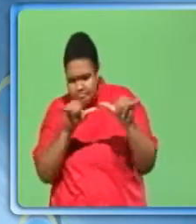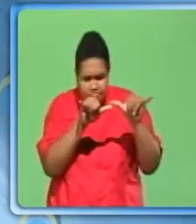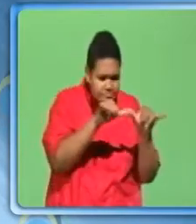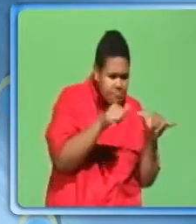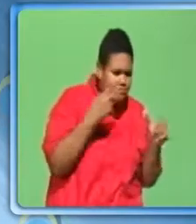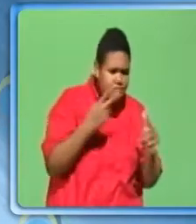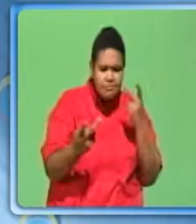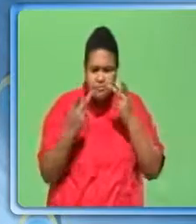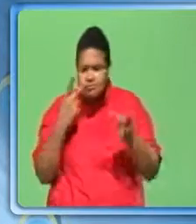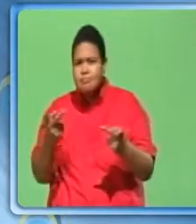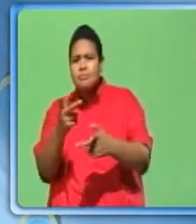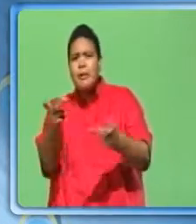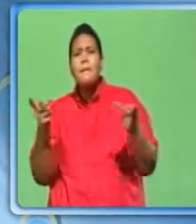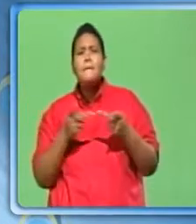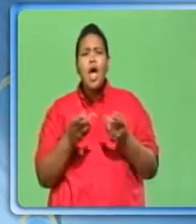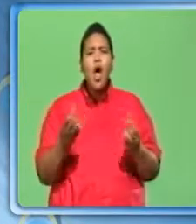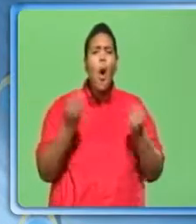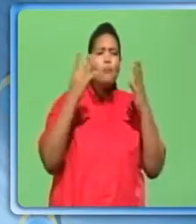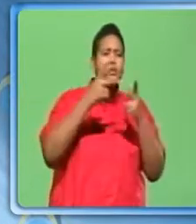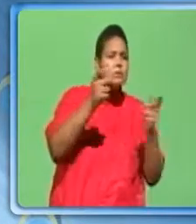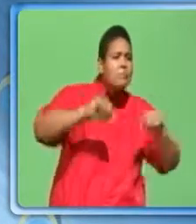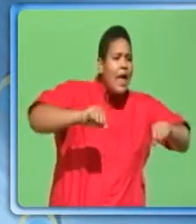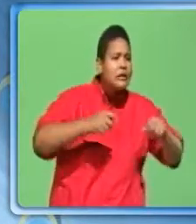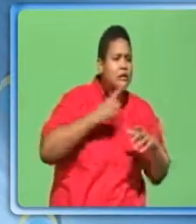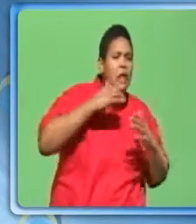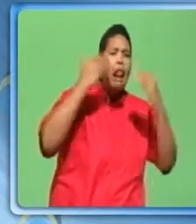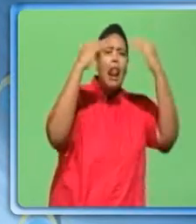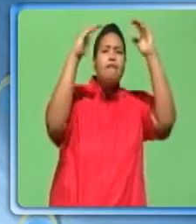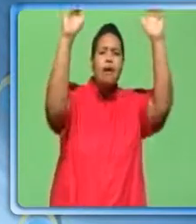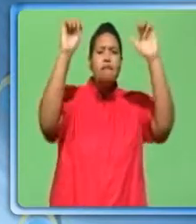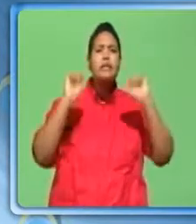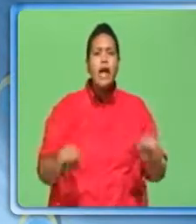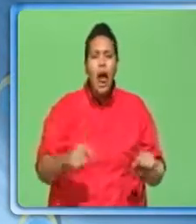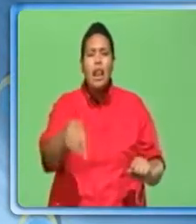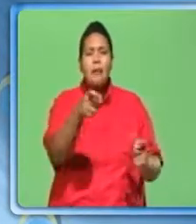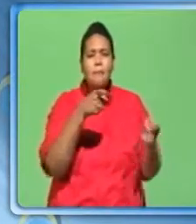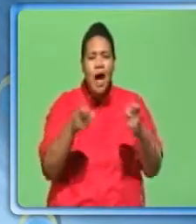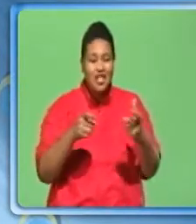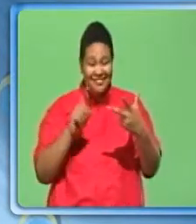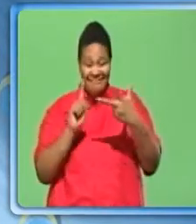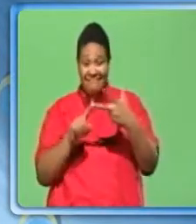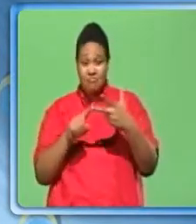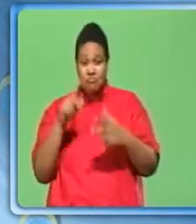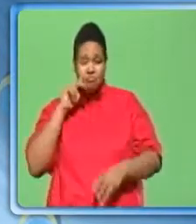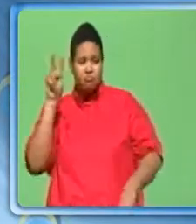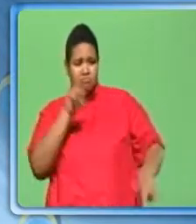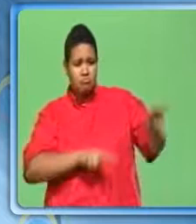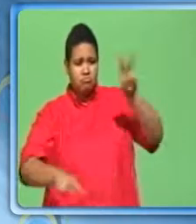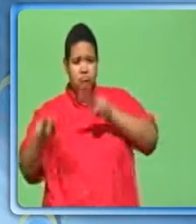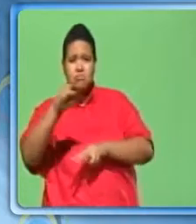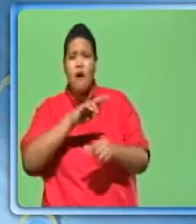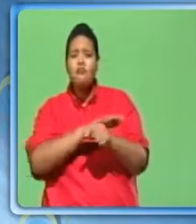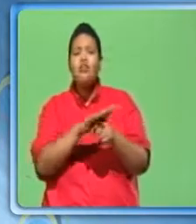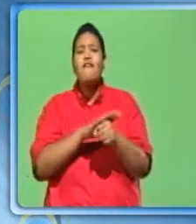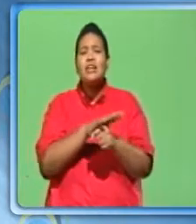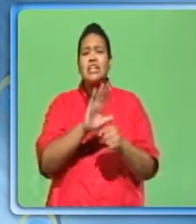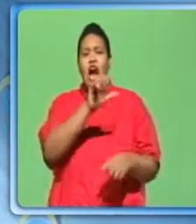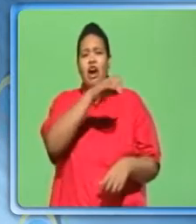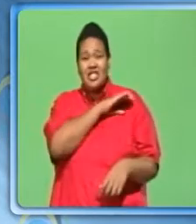establish site dimensions and levels. 3. Observation of surface